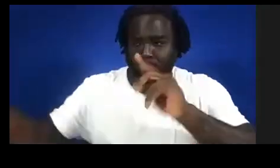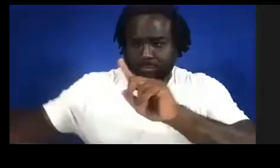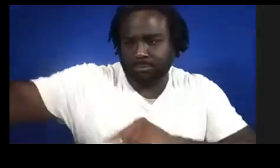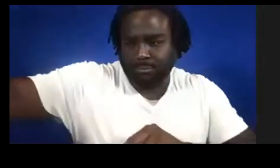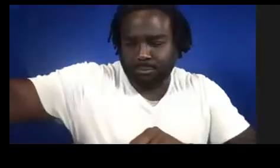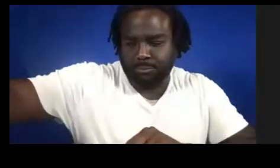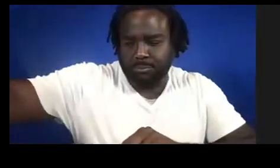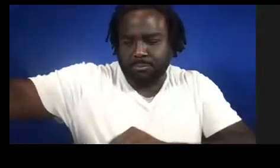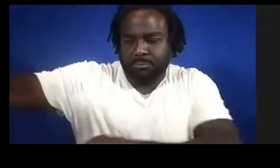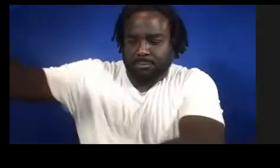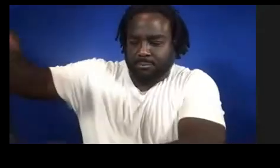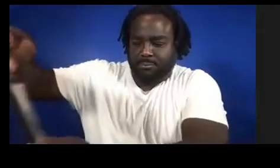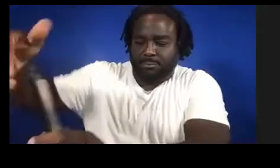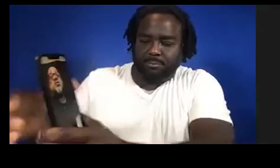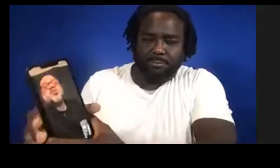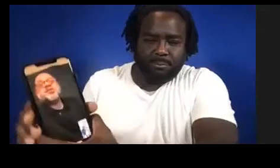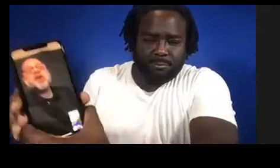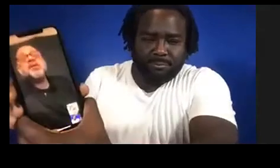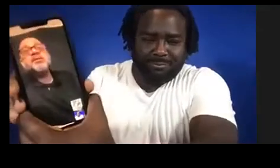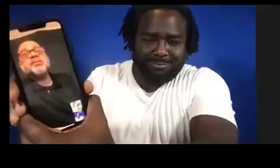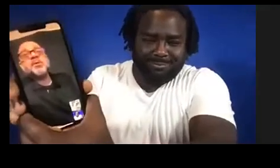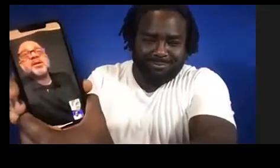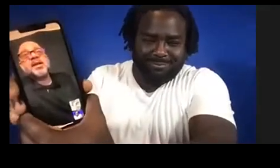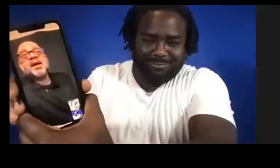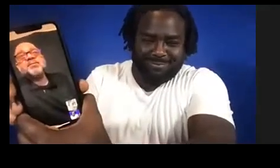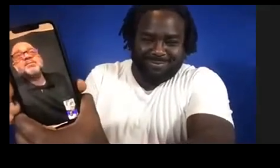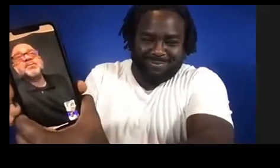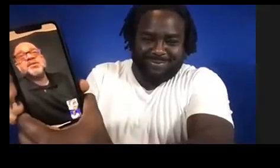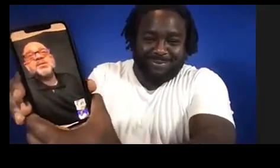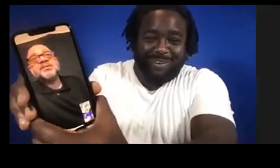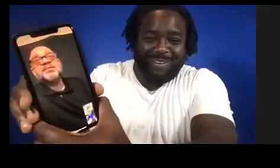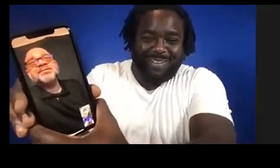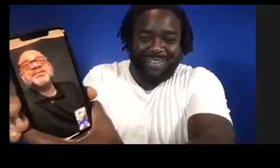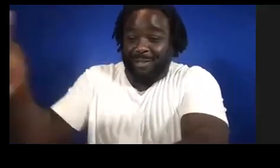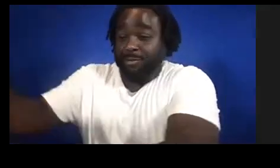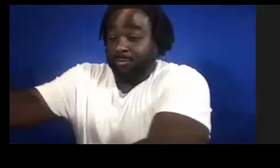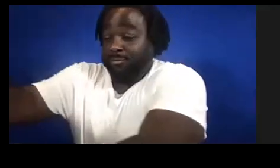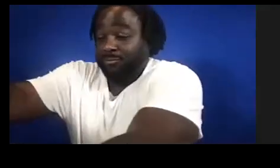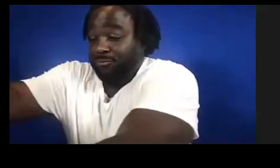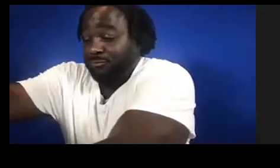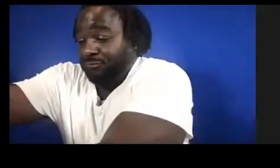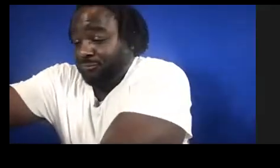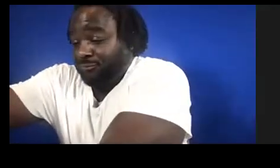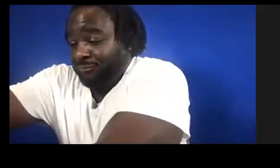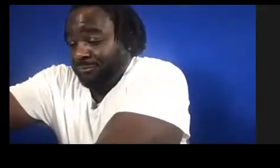So my interpreter right here, hold on, let me show y'all where he at, what he doing.